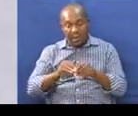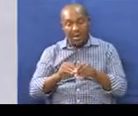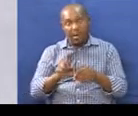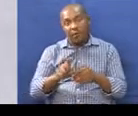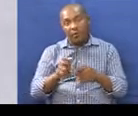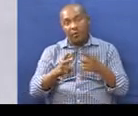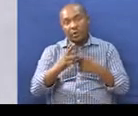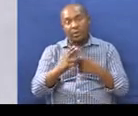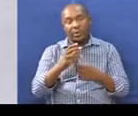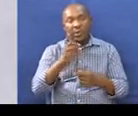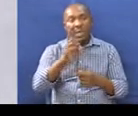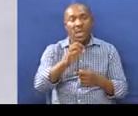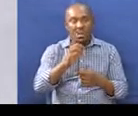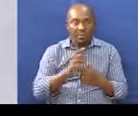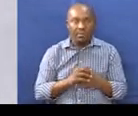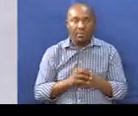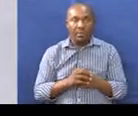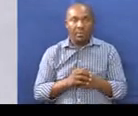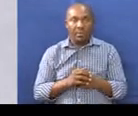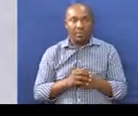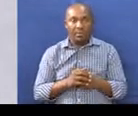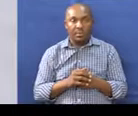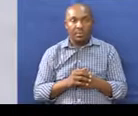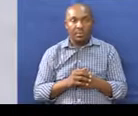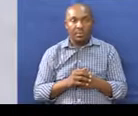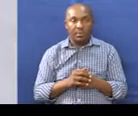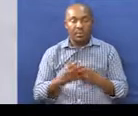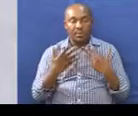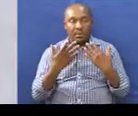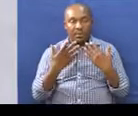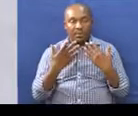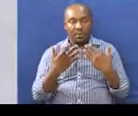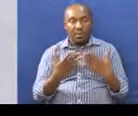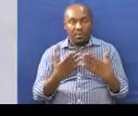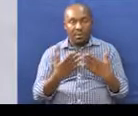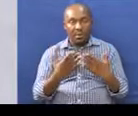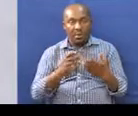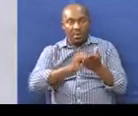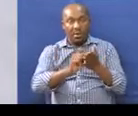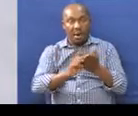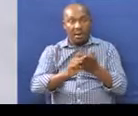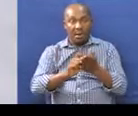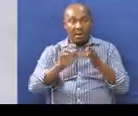test procedure, then write a food test report.